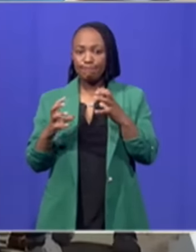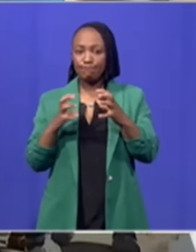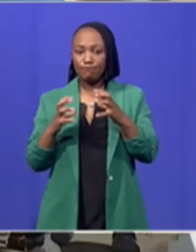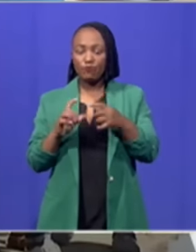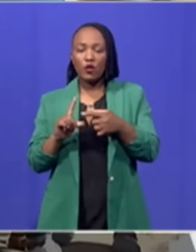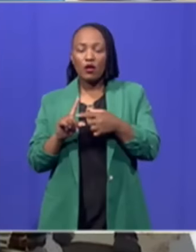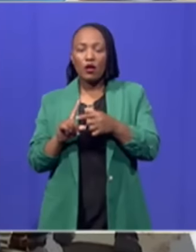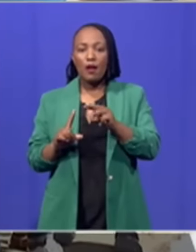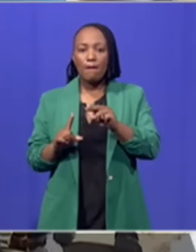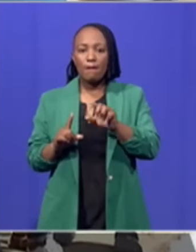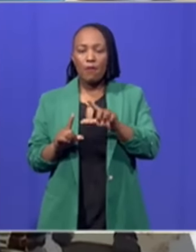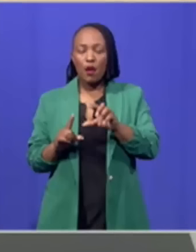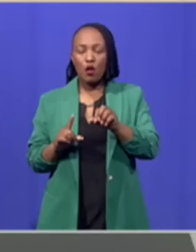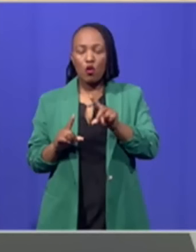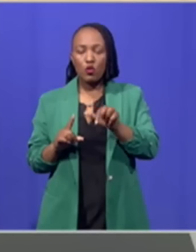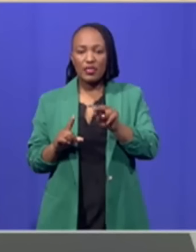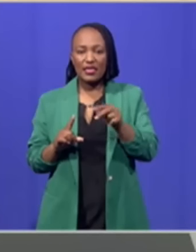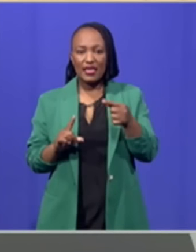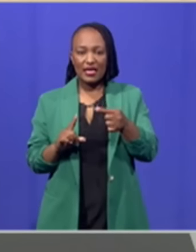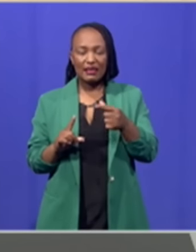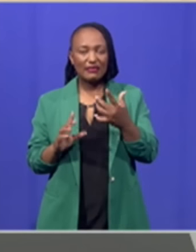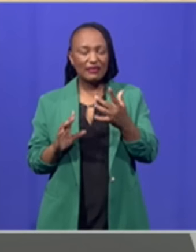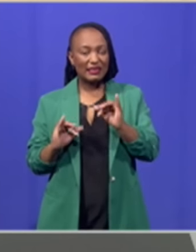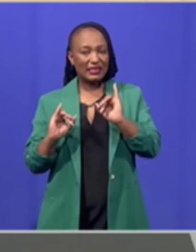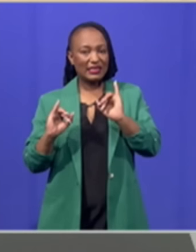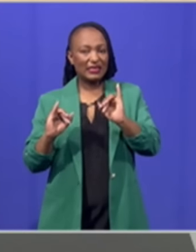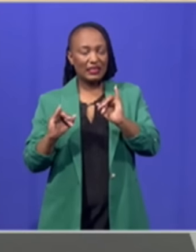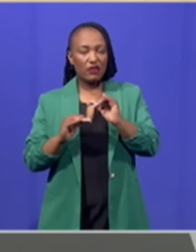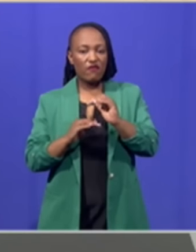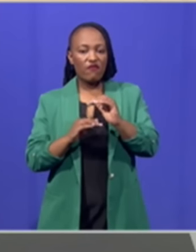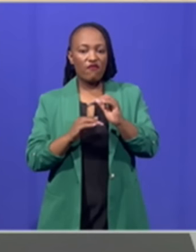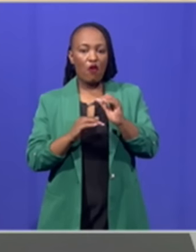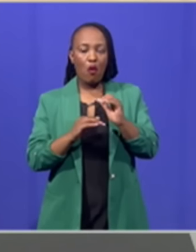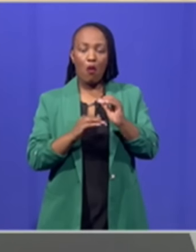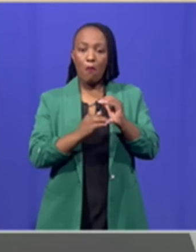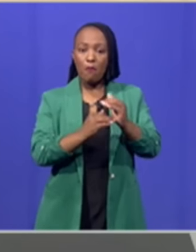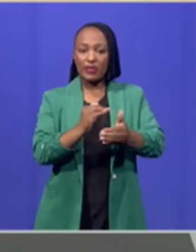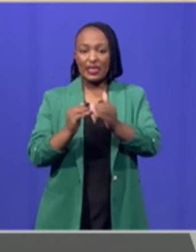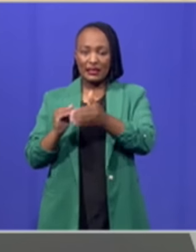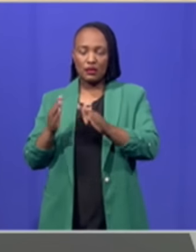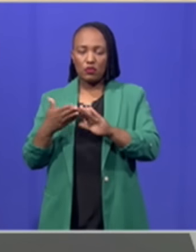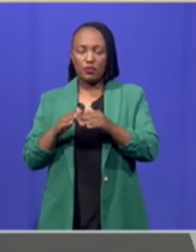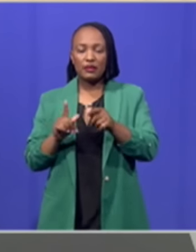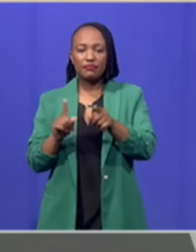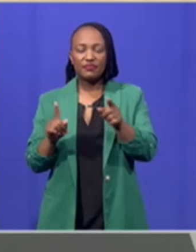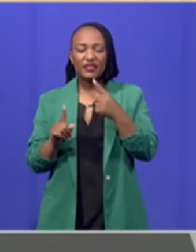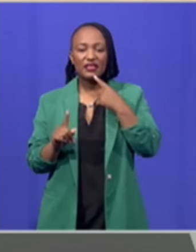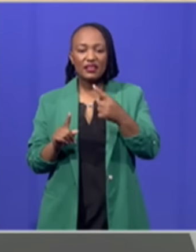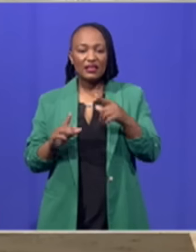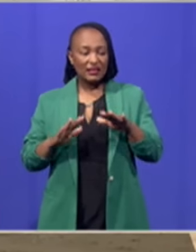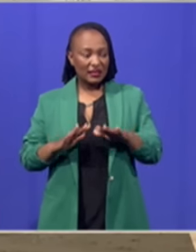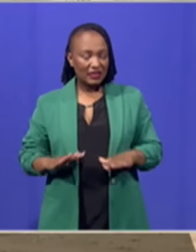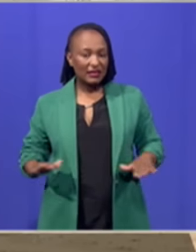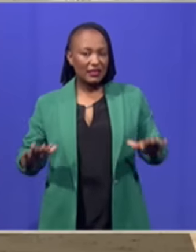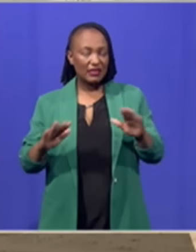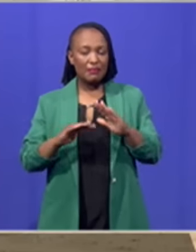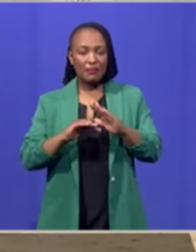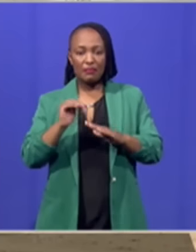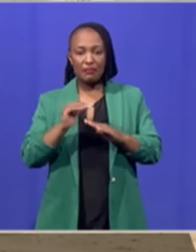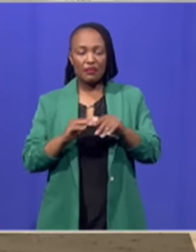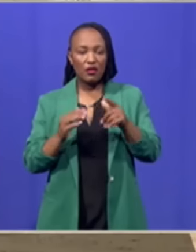ho hlahisitswe dingongoreo tse tibileng tsa tshireletso moo baahi ba reng sebaka sa kaho ha se